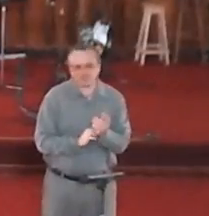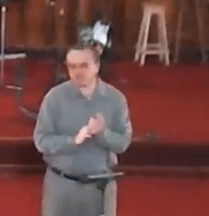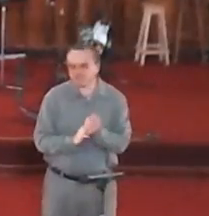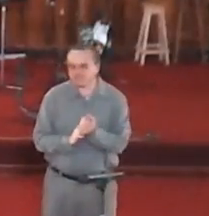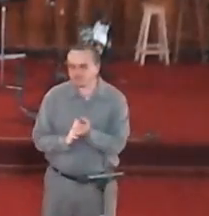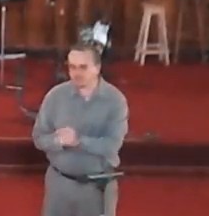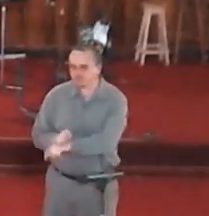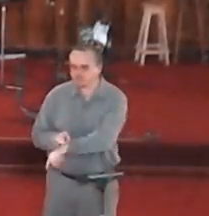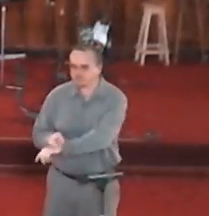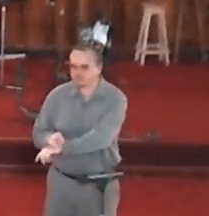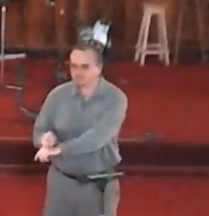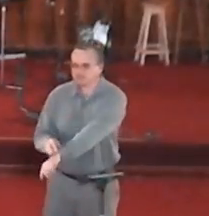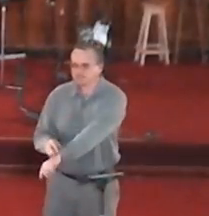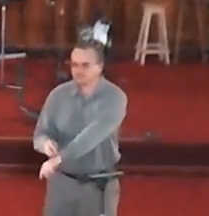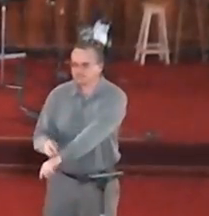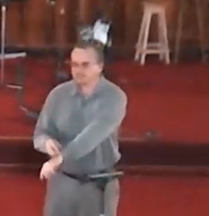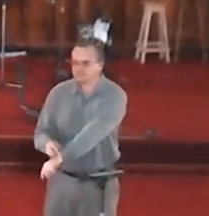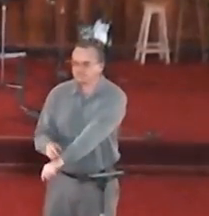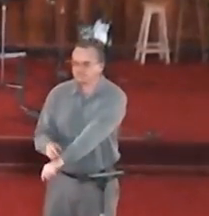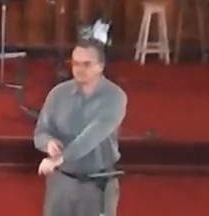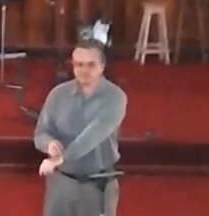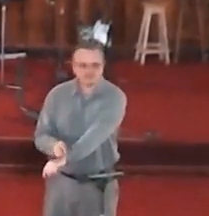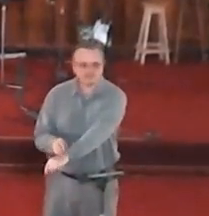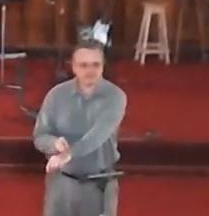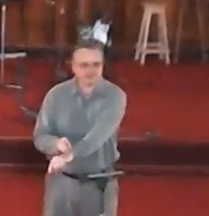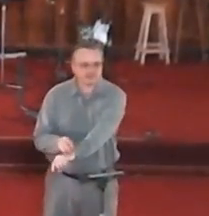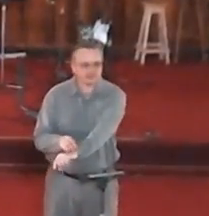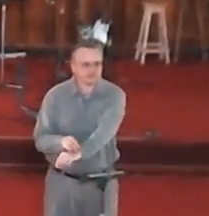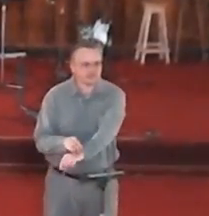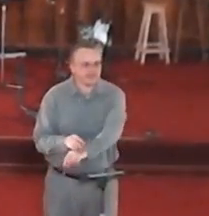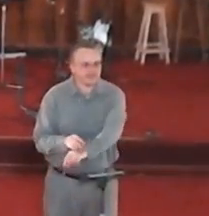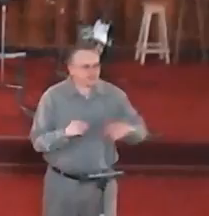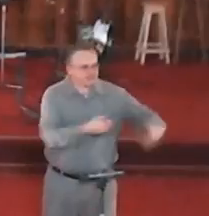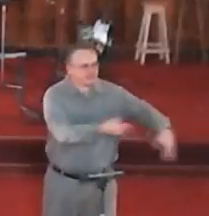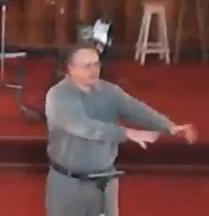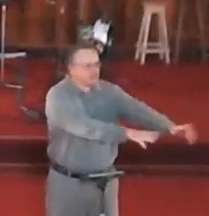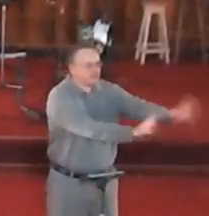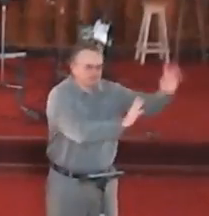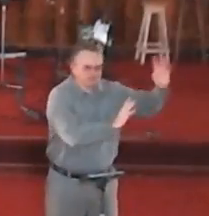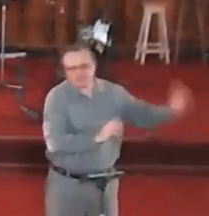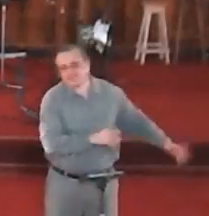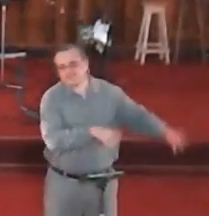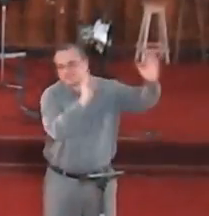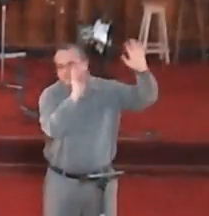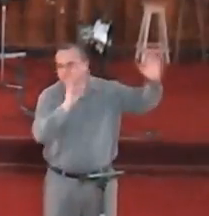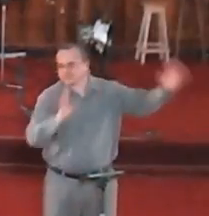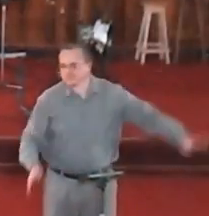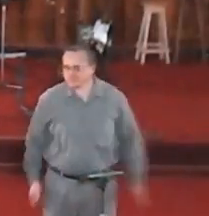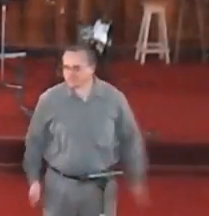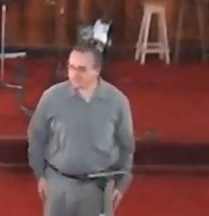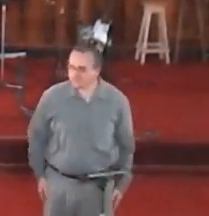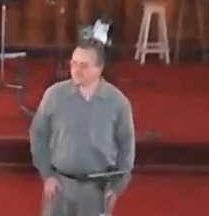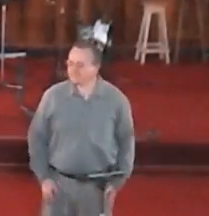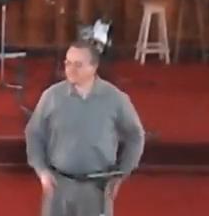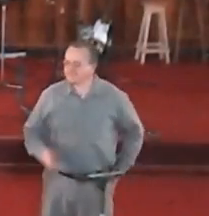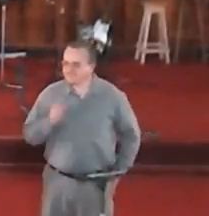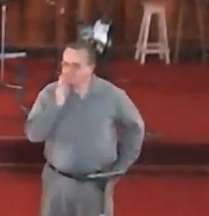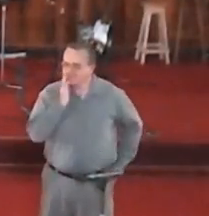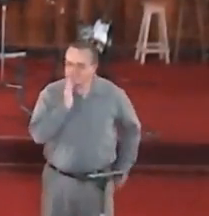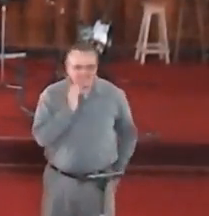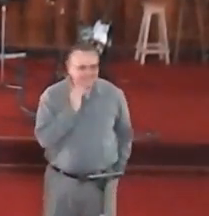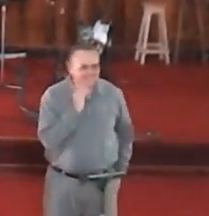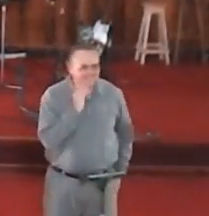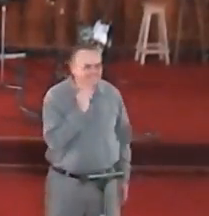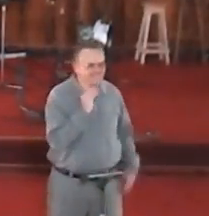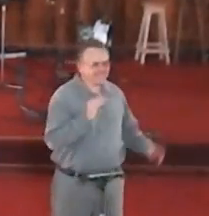casi despectivo. And so at that point the word Christian was almost an insult. Estos jesucitos, ay, son jesucitos. Those little